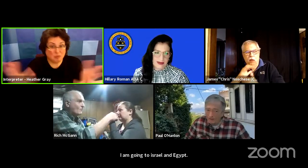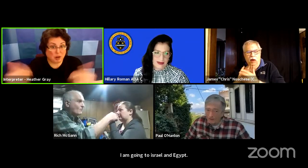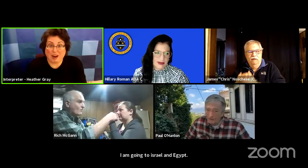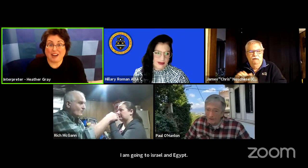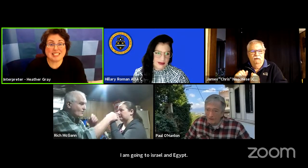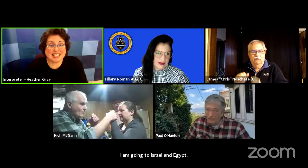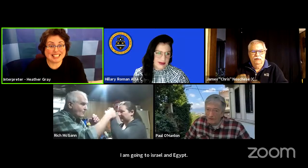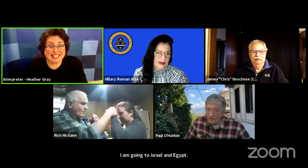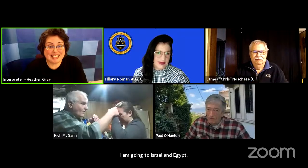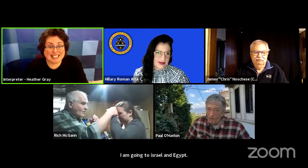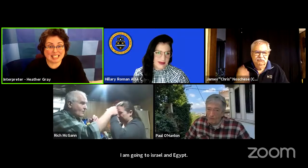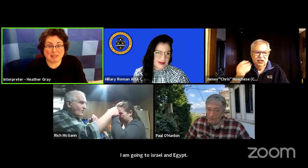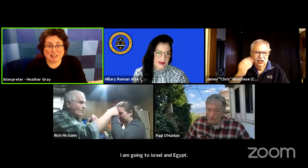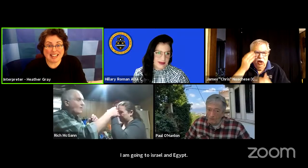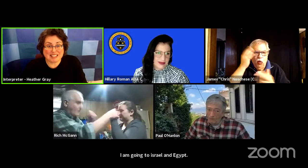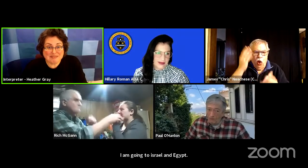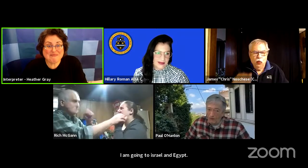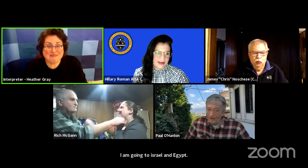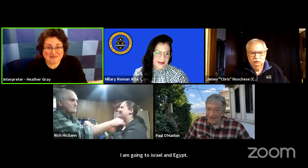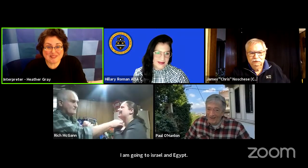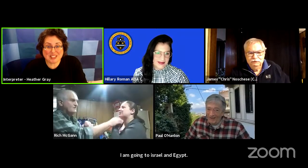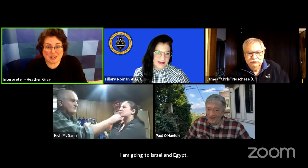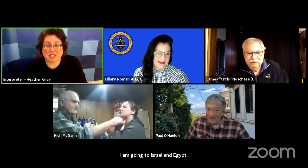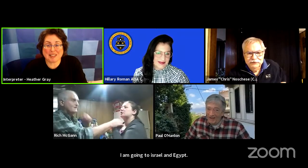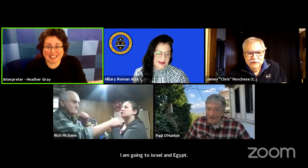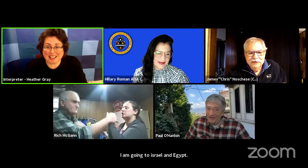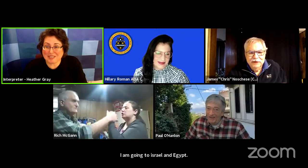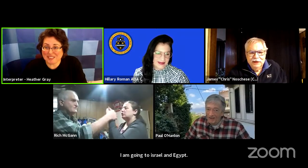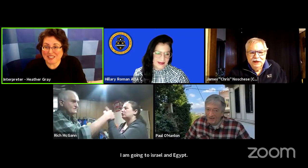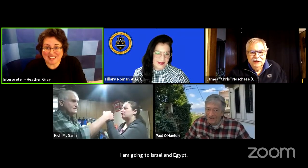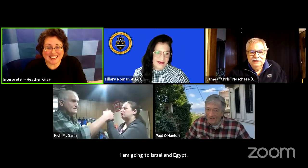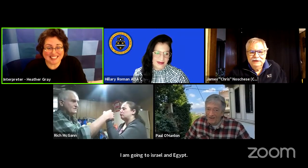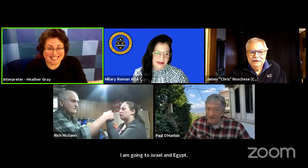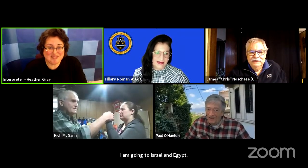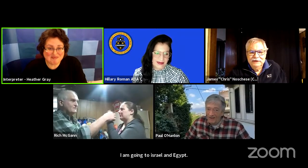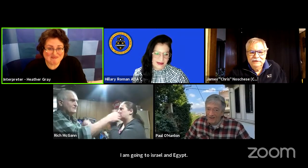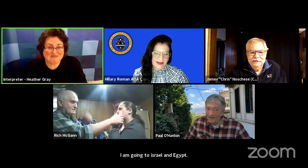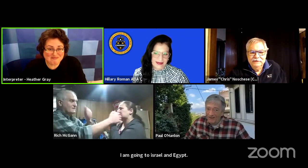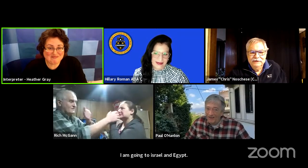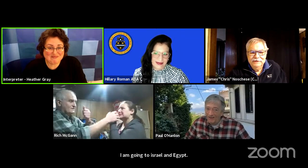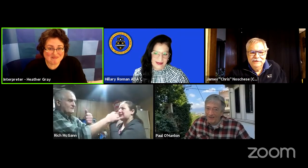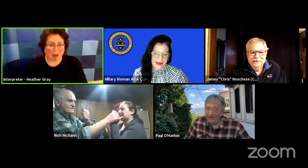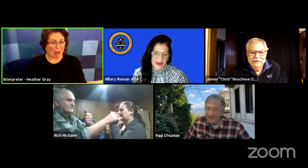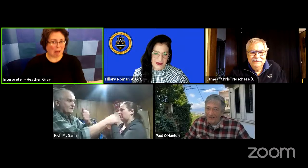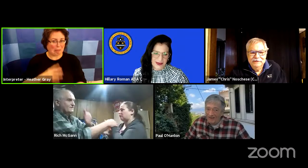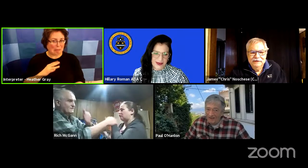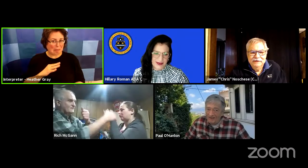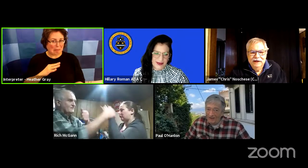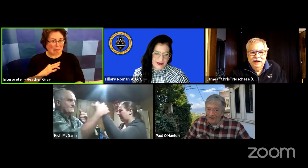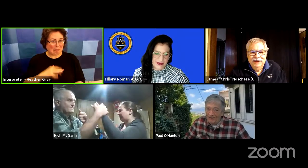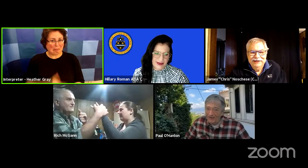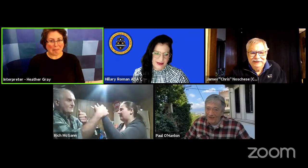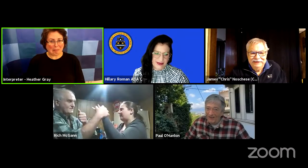going to go out and it's going to be great. So I just wanted to let you all know that.